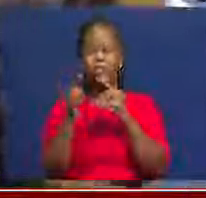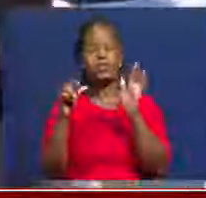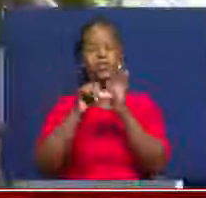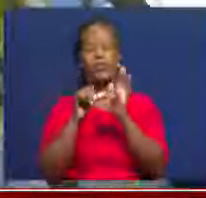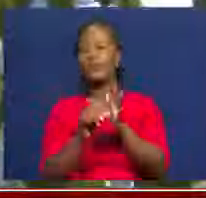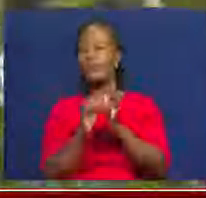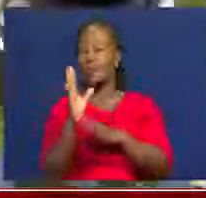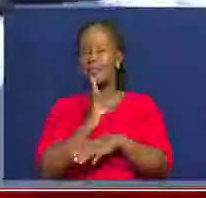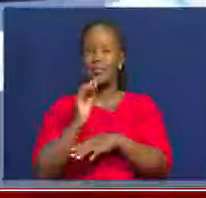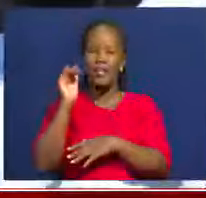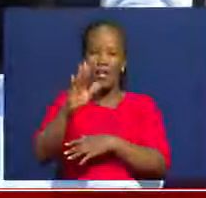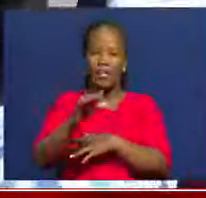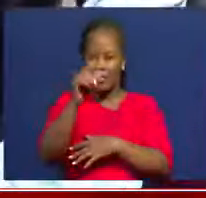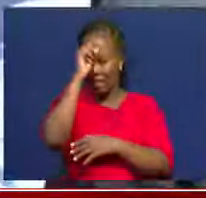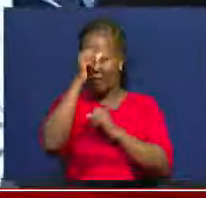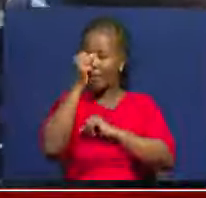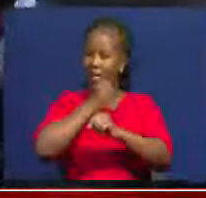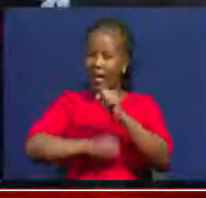action.